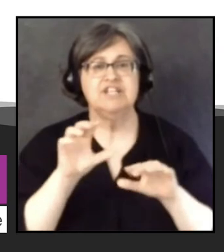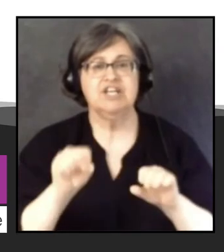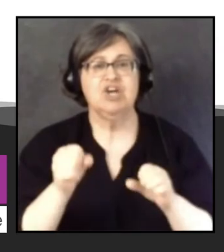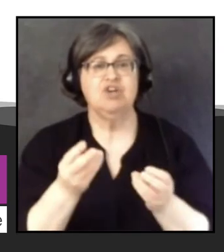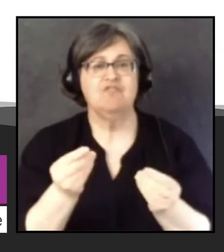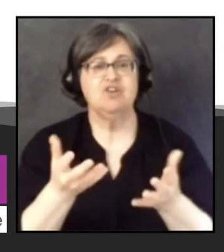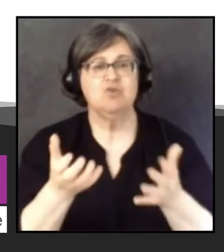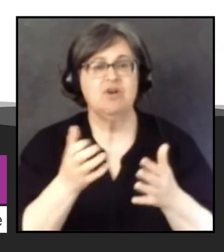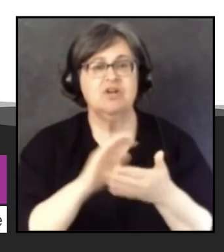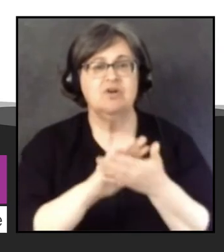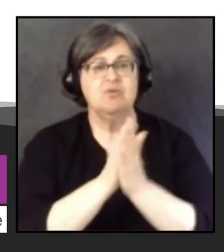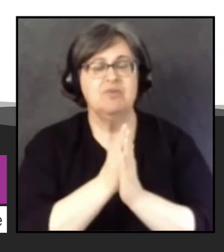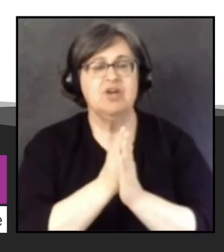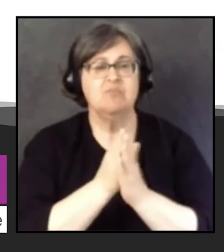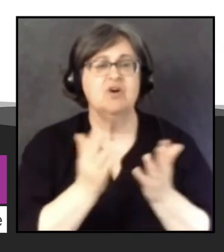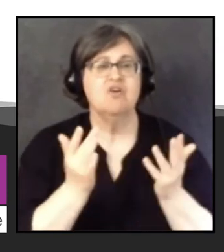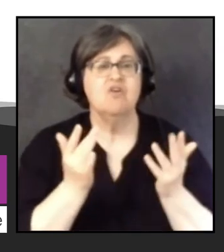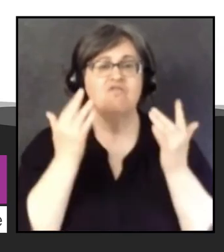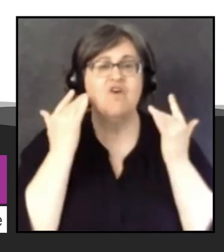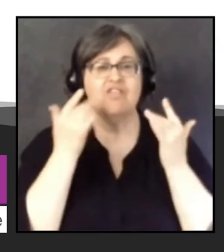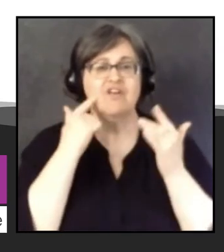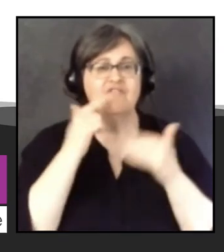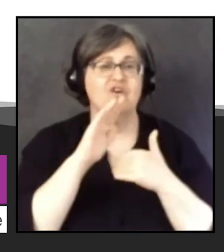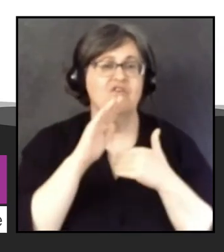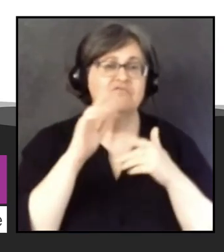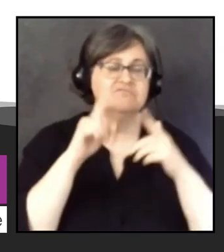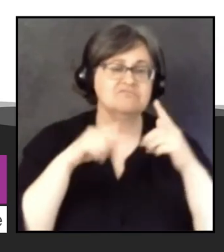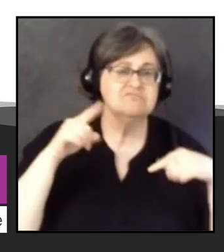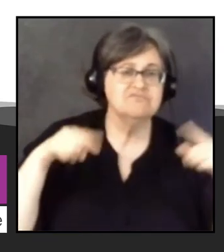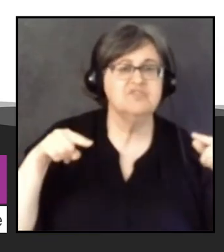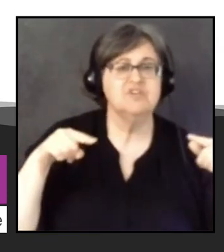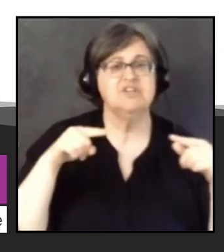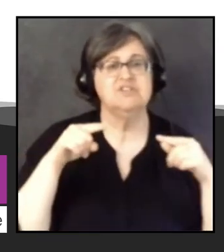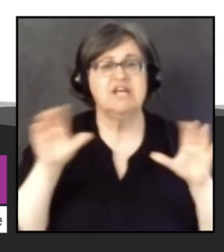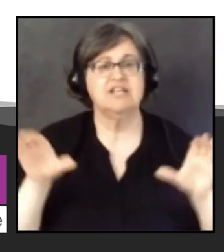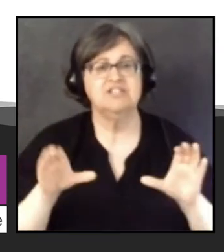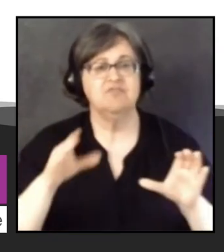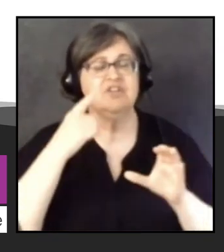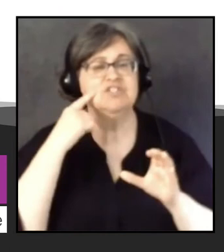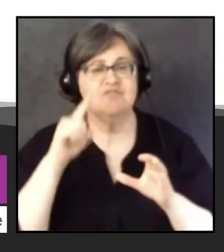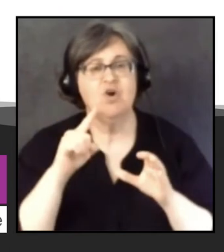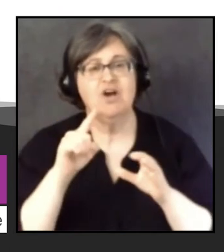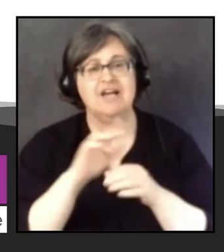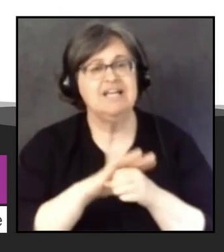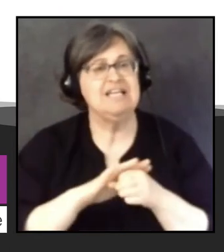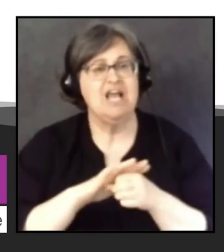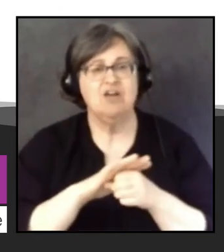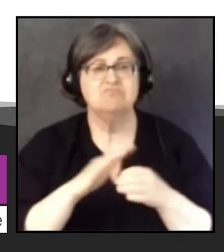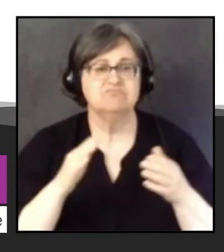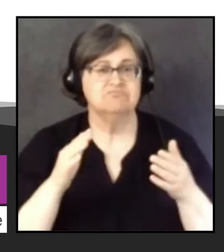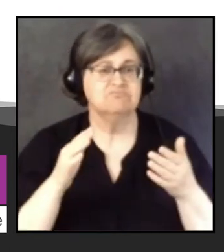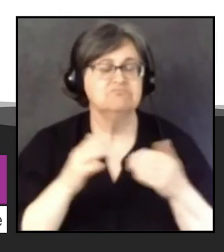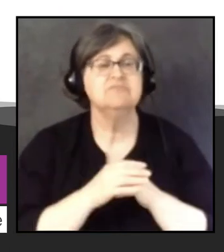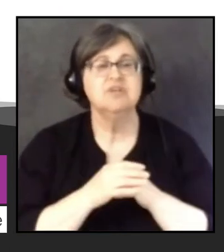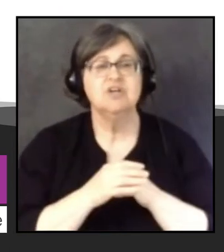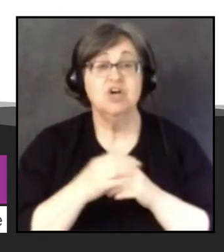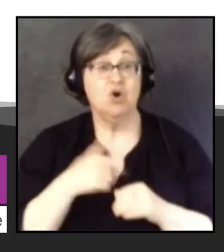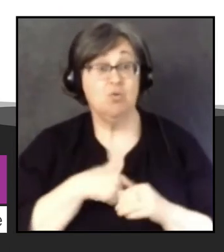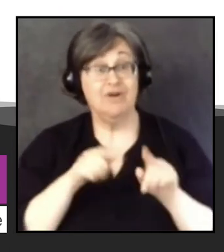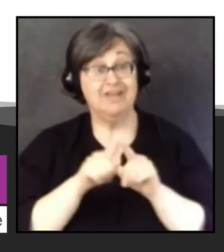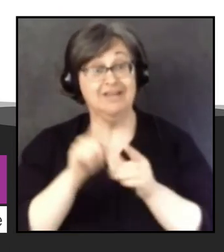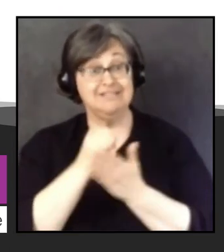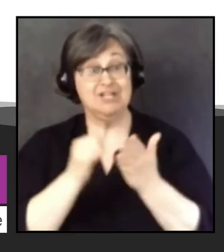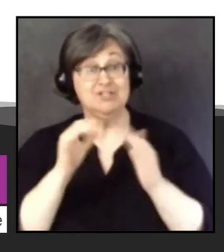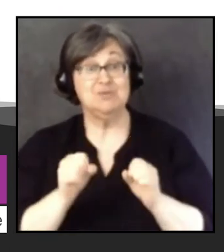turn it into a space friendly to all kinds of activities for neighbors. it was so lovely that we as artists could